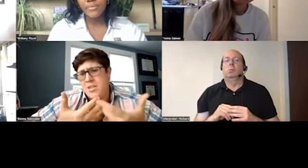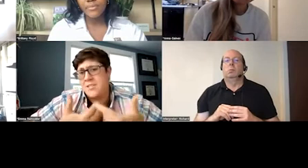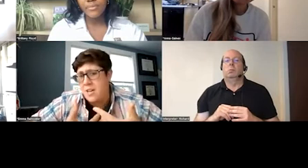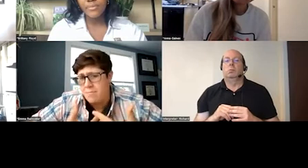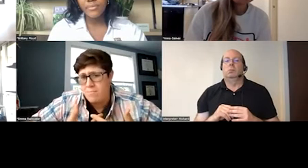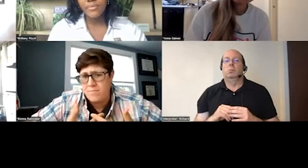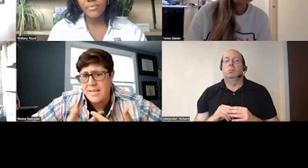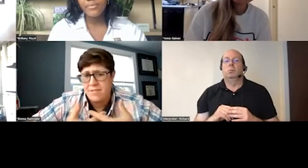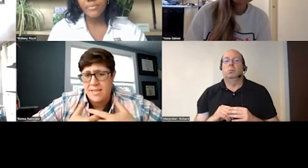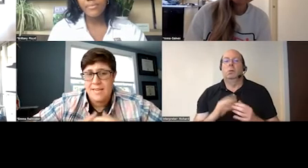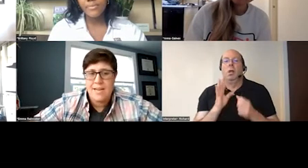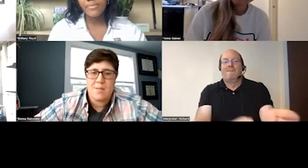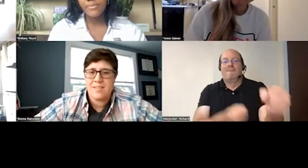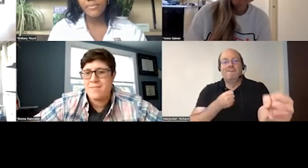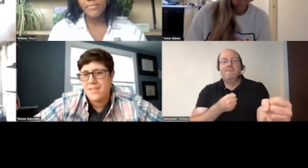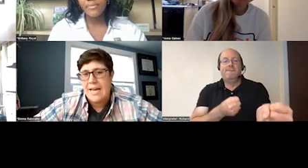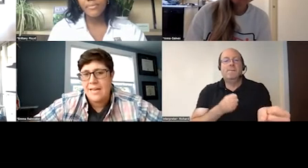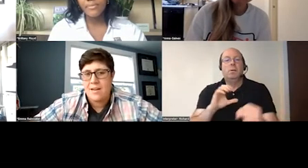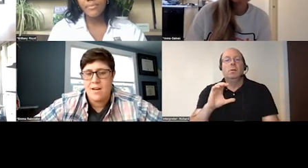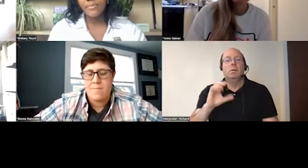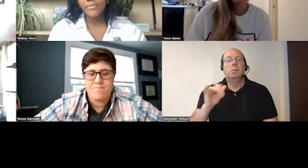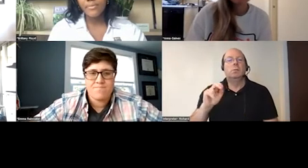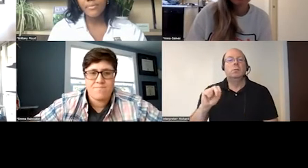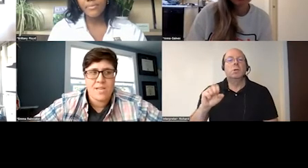how to use a chainsaw safely, and stuff like that.